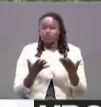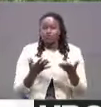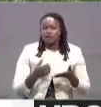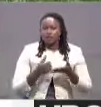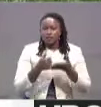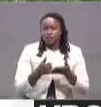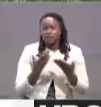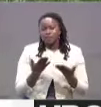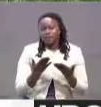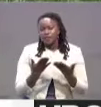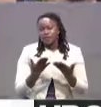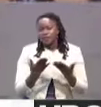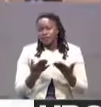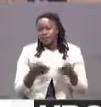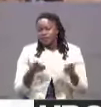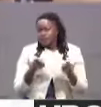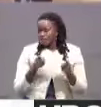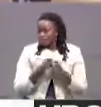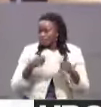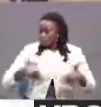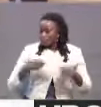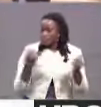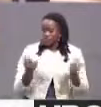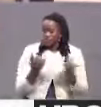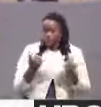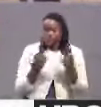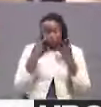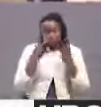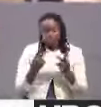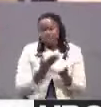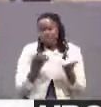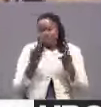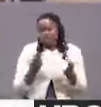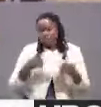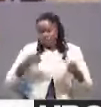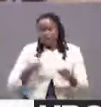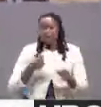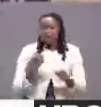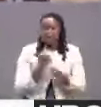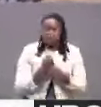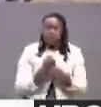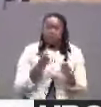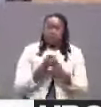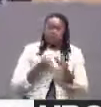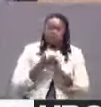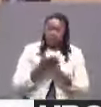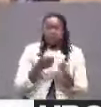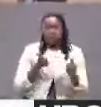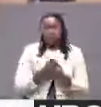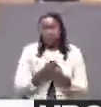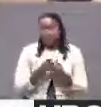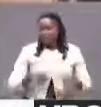2 days, and obviously we will try to see wherever we can enlarge and scale up, particularly livelihood